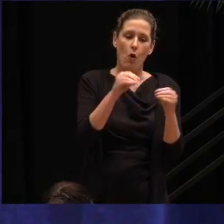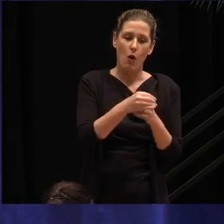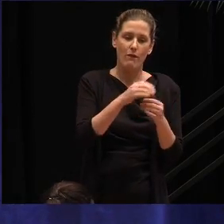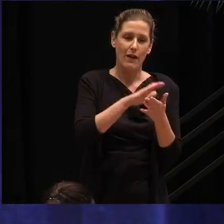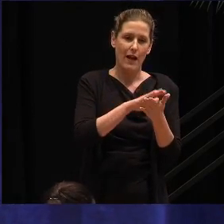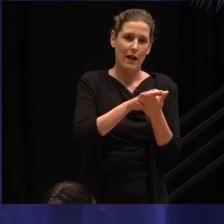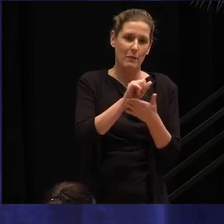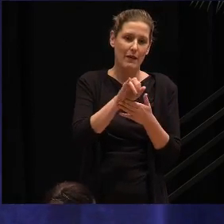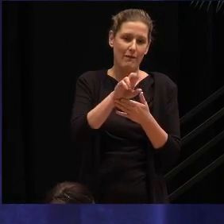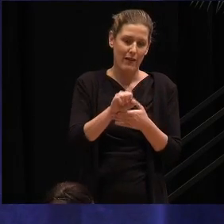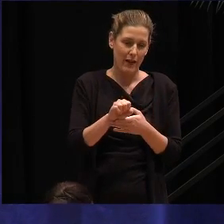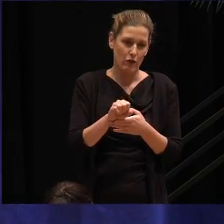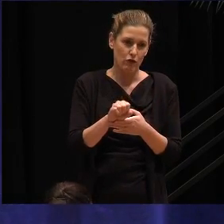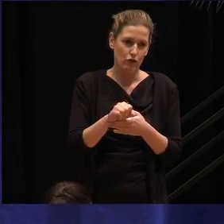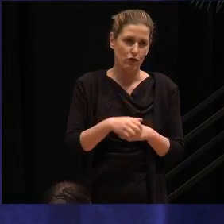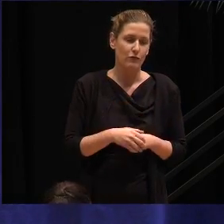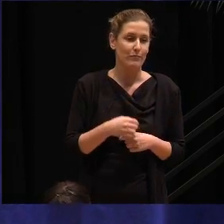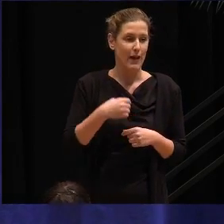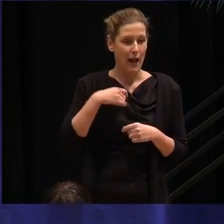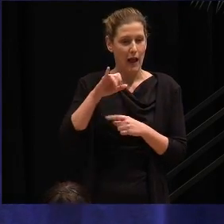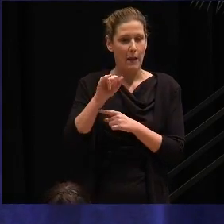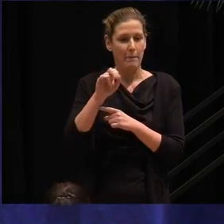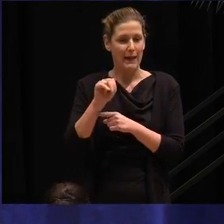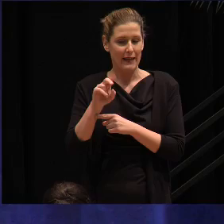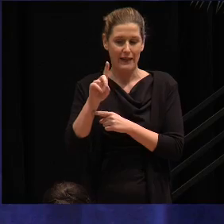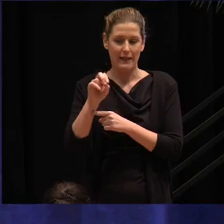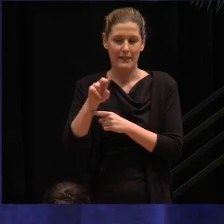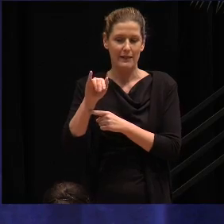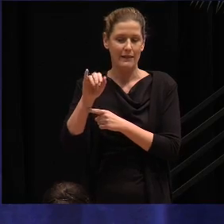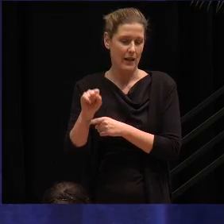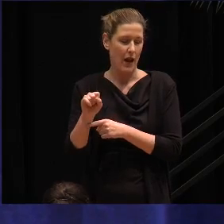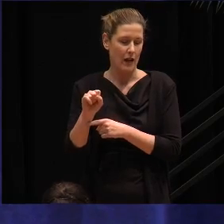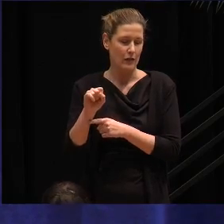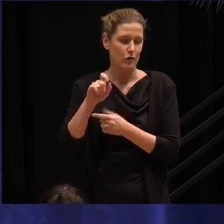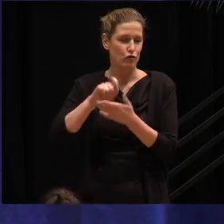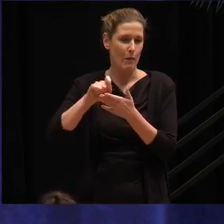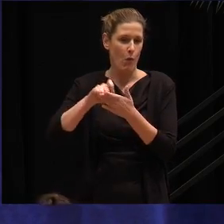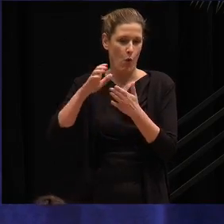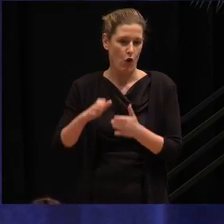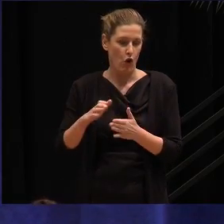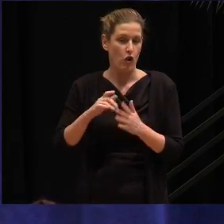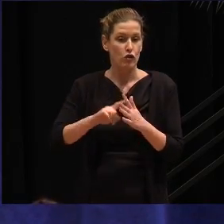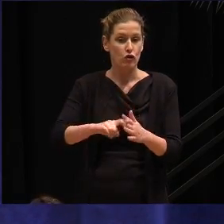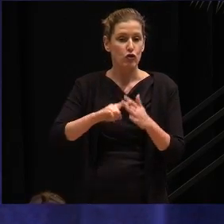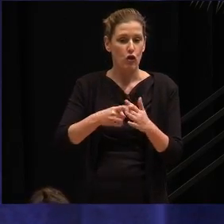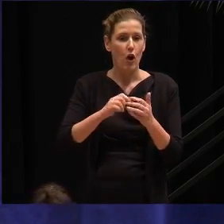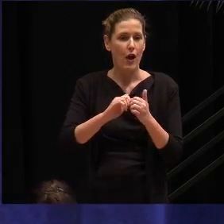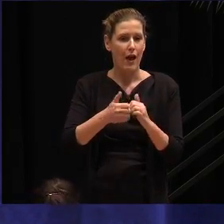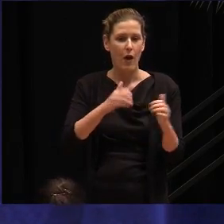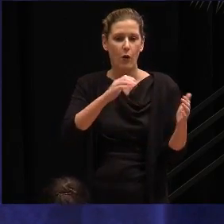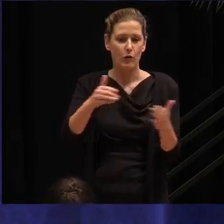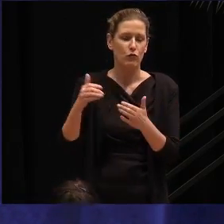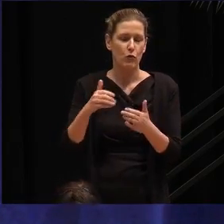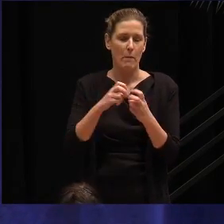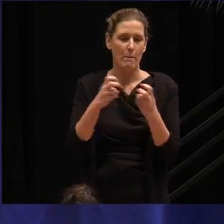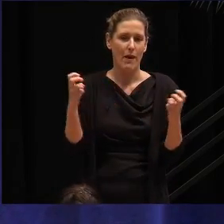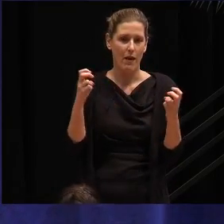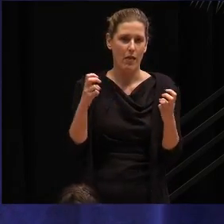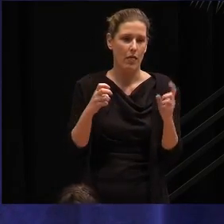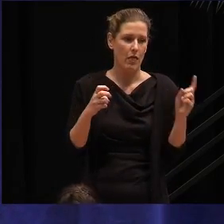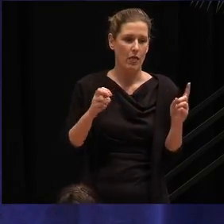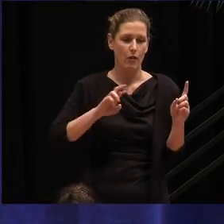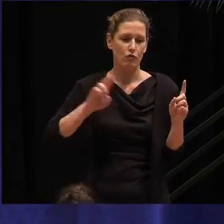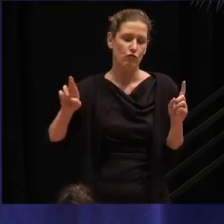I'm Rhode Island Public Radio political reporter Ian Donnis, and I'd like to start by introducing our panel. From the far